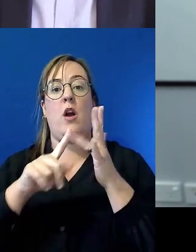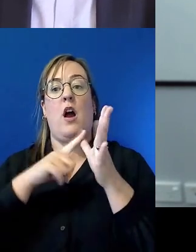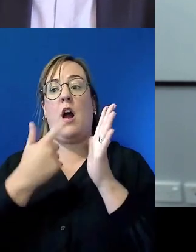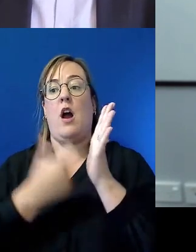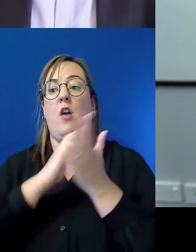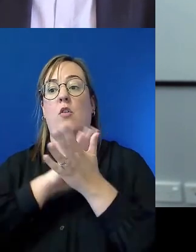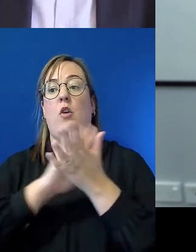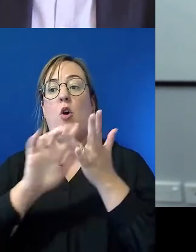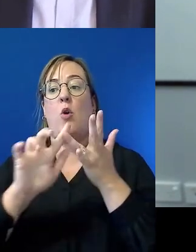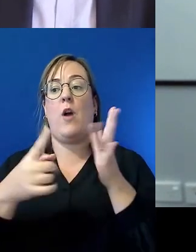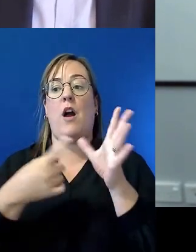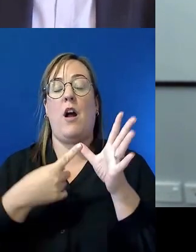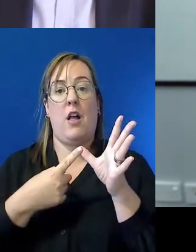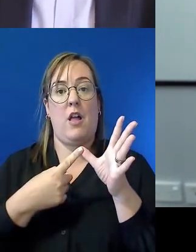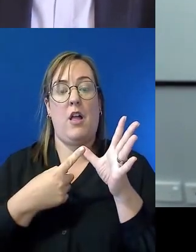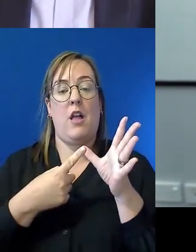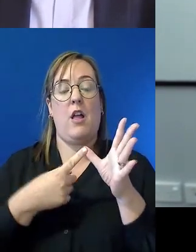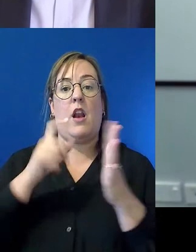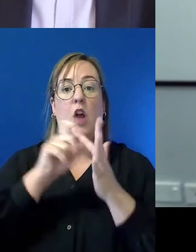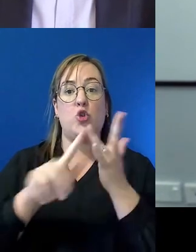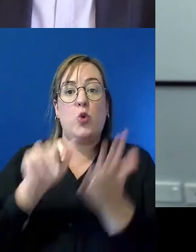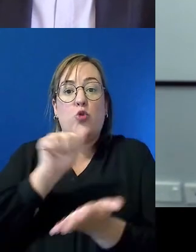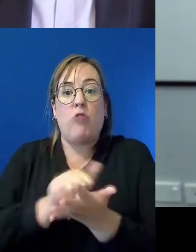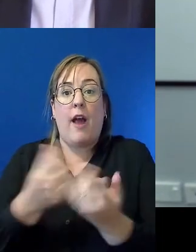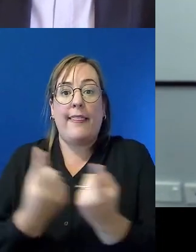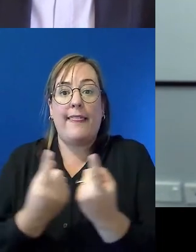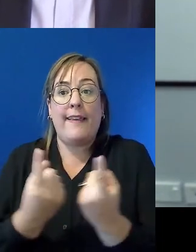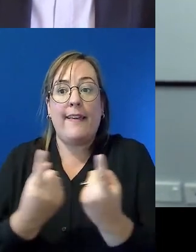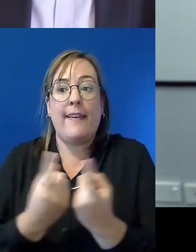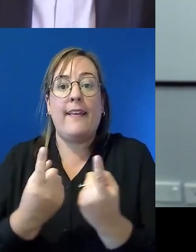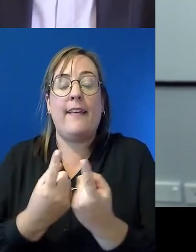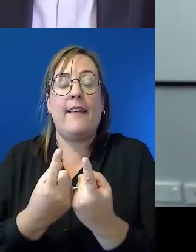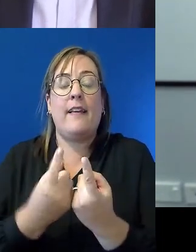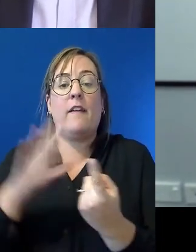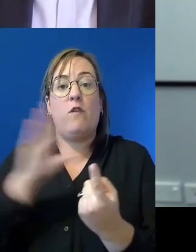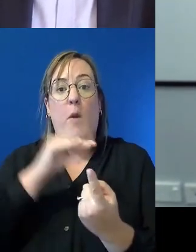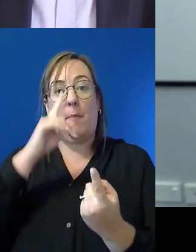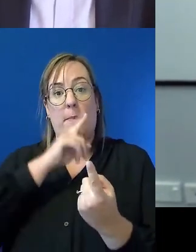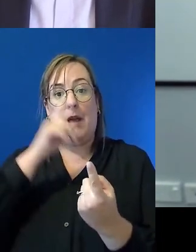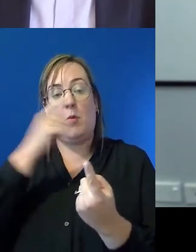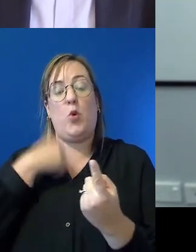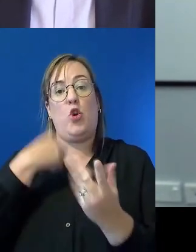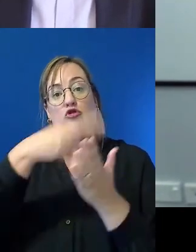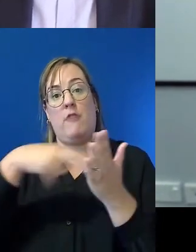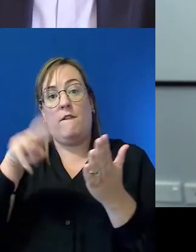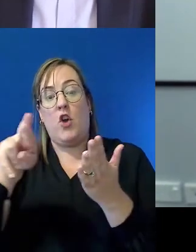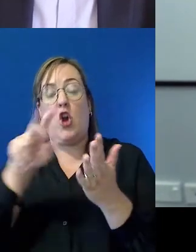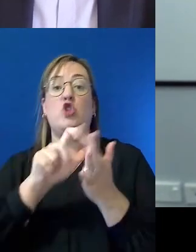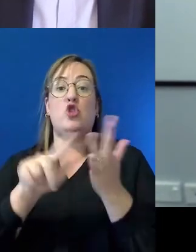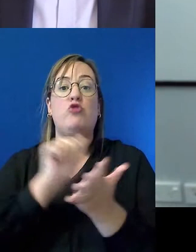around do the right thing by the people that are being referred.